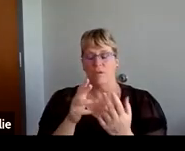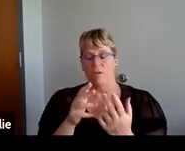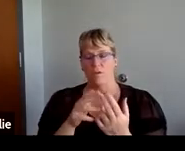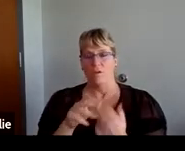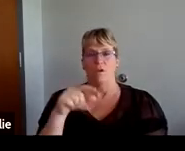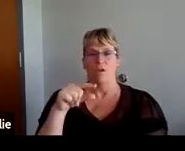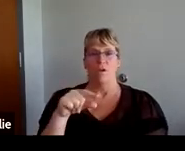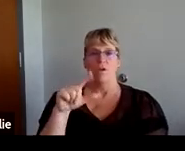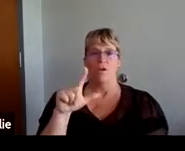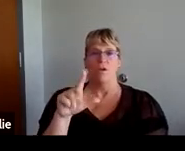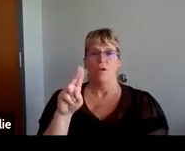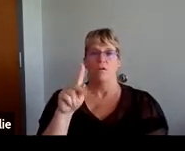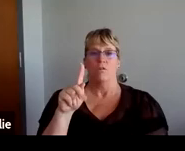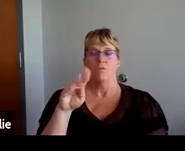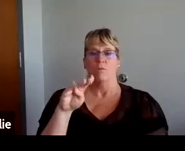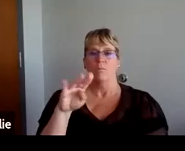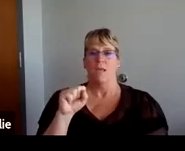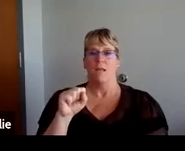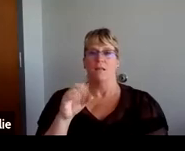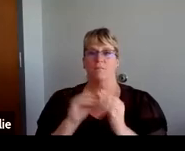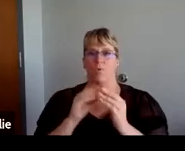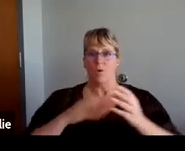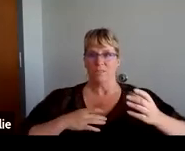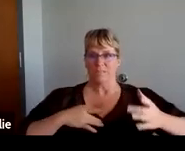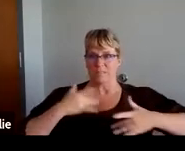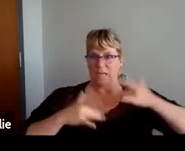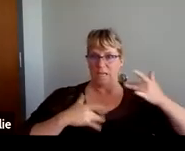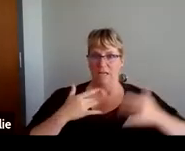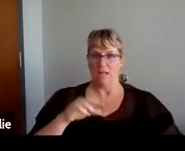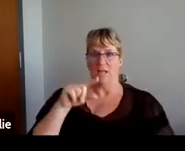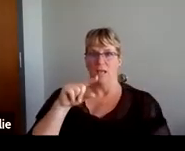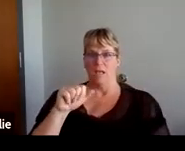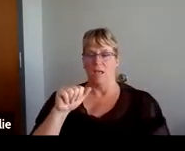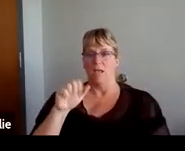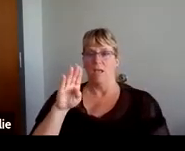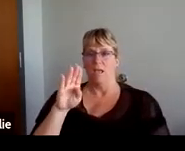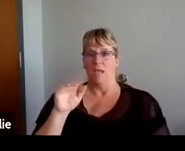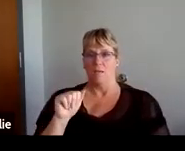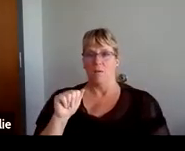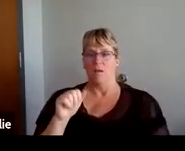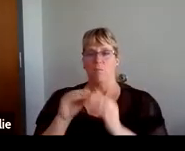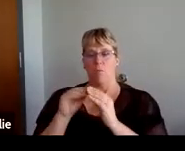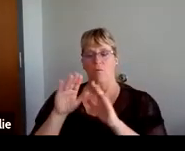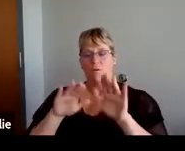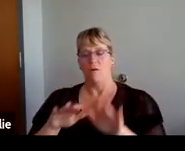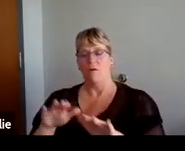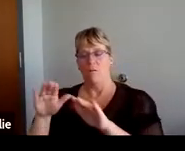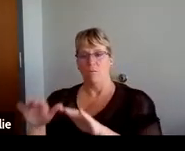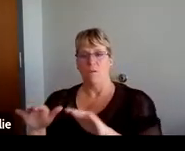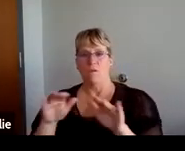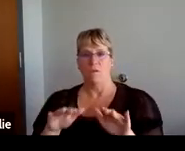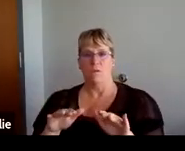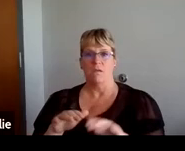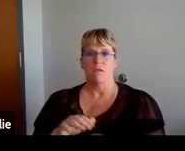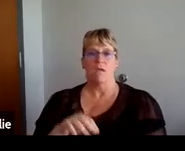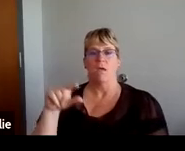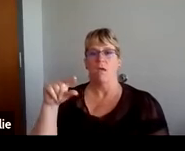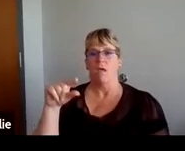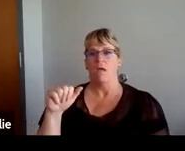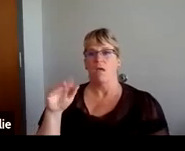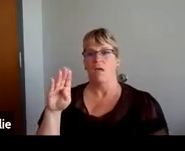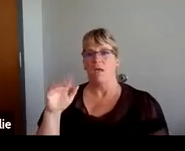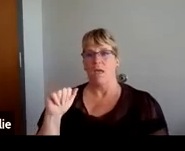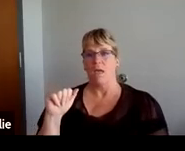glutamates are excitatory neurochemical, GABAs are inhibitory neurochemical, are calming neurochemical. GABA is influenced